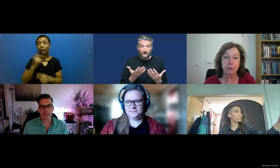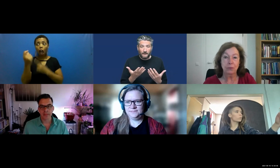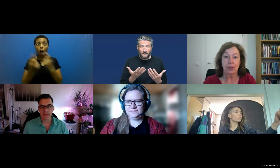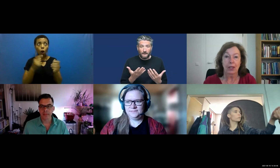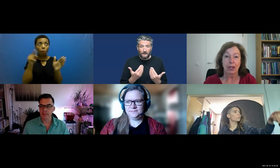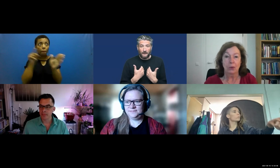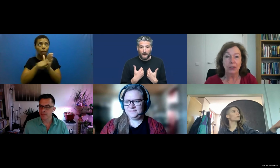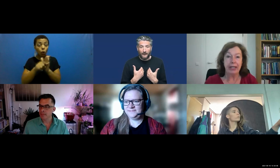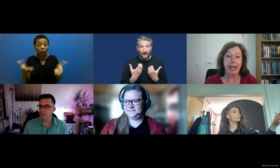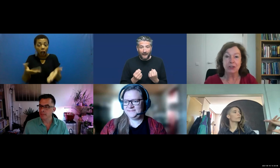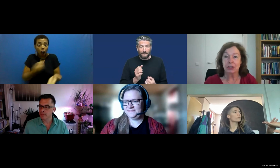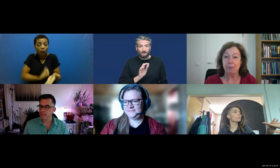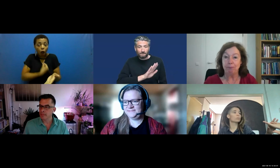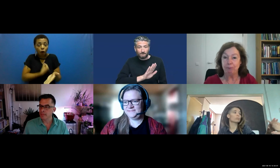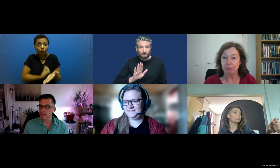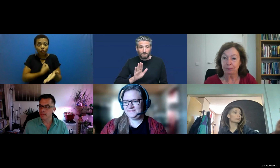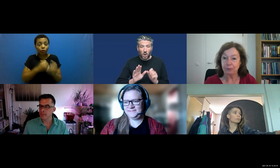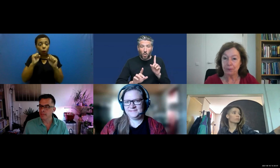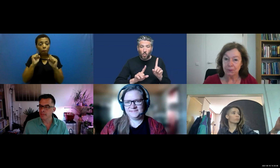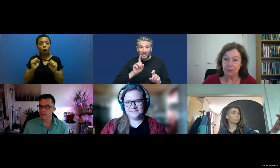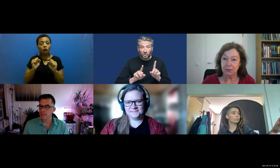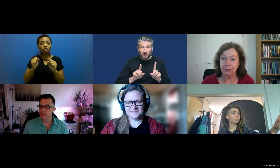us, we can answer them.